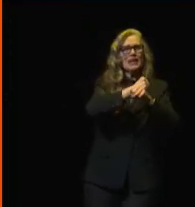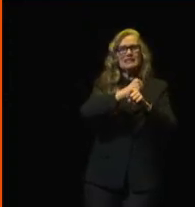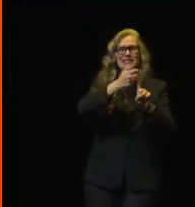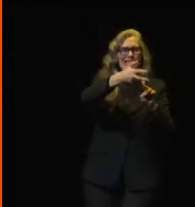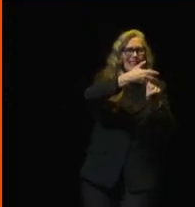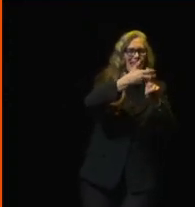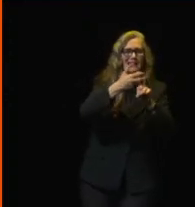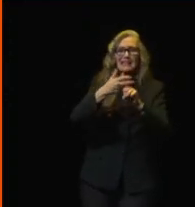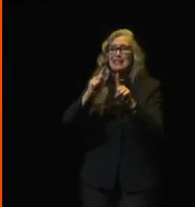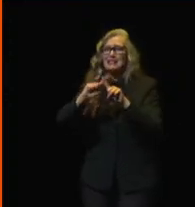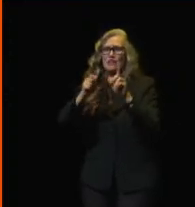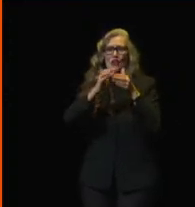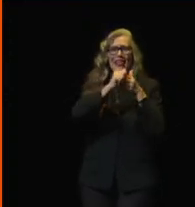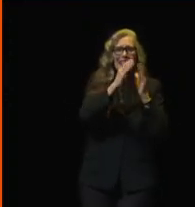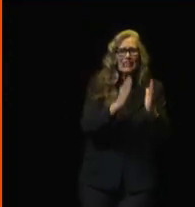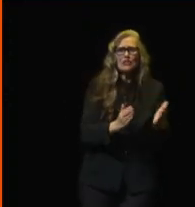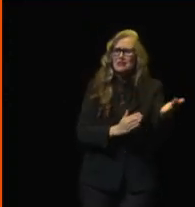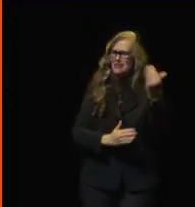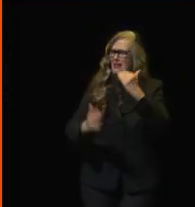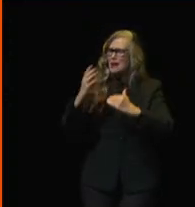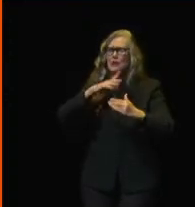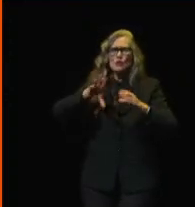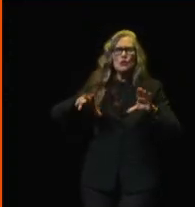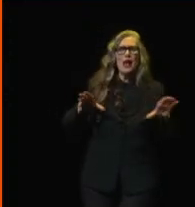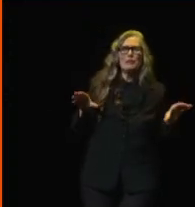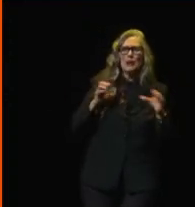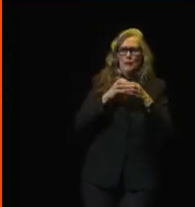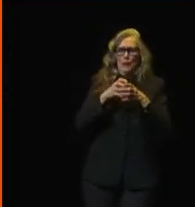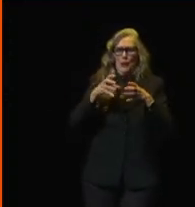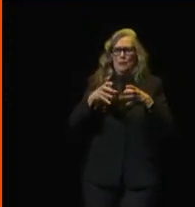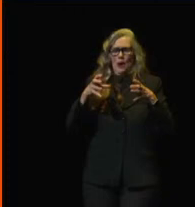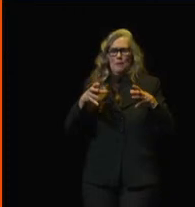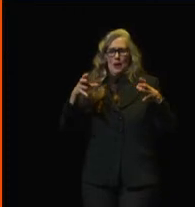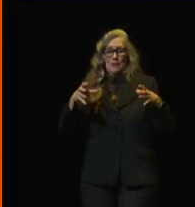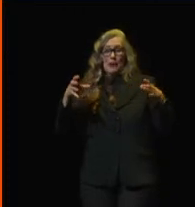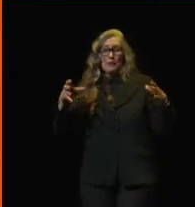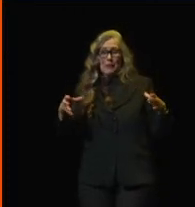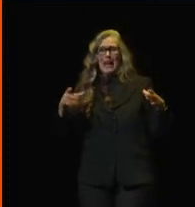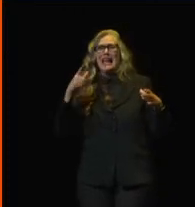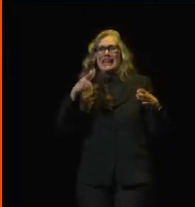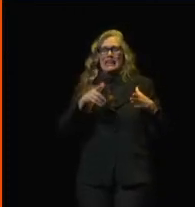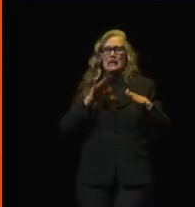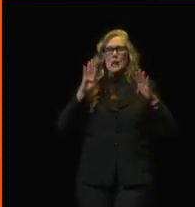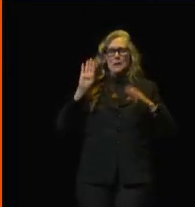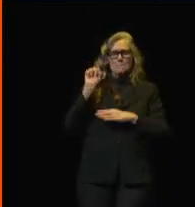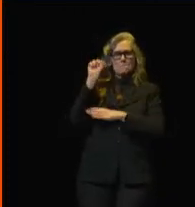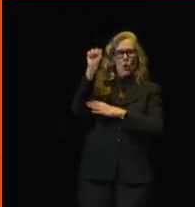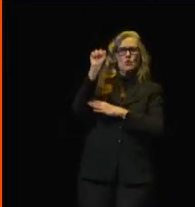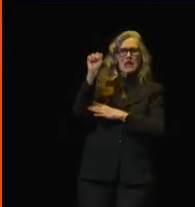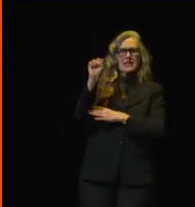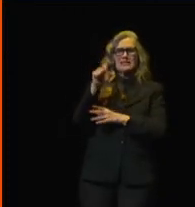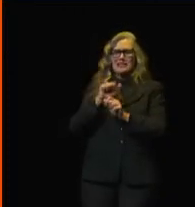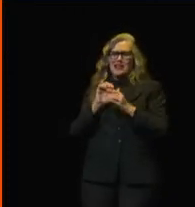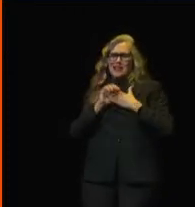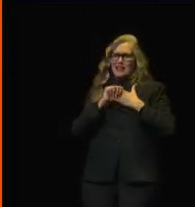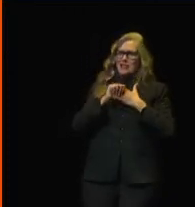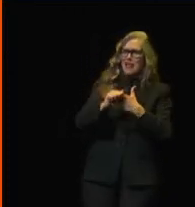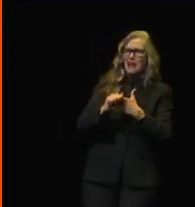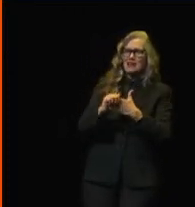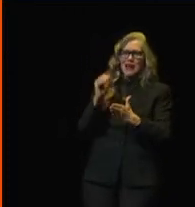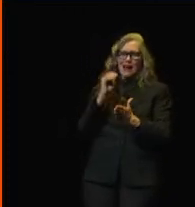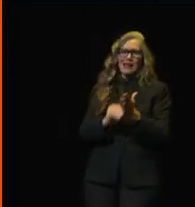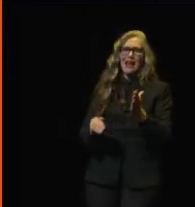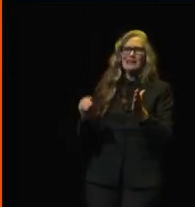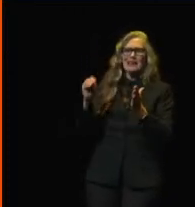another, and then another, and another. And when we finally beat back the attack on